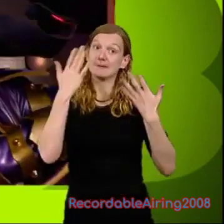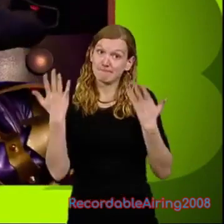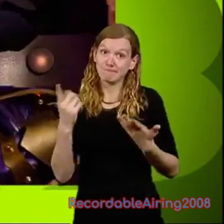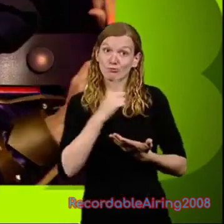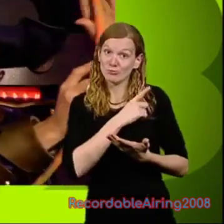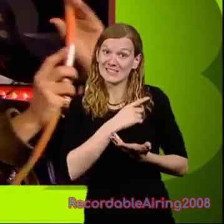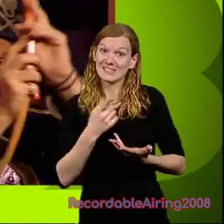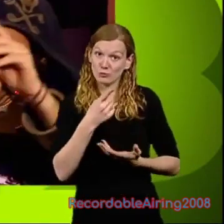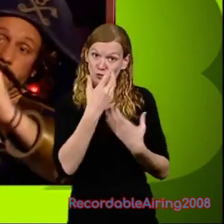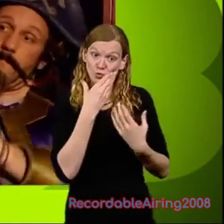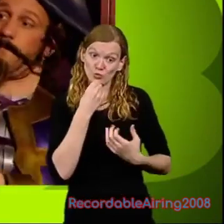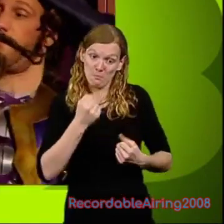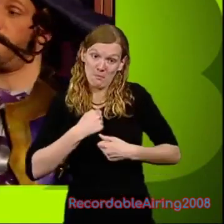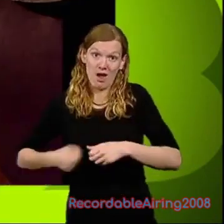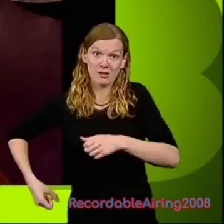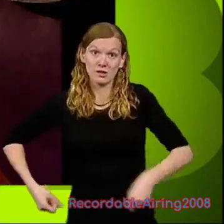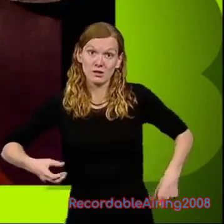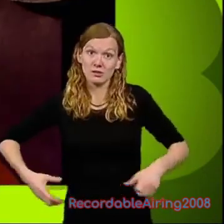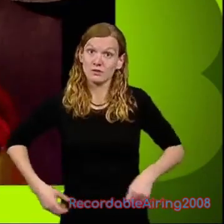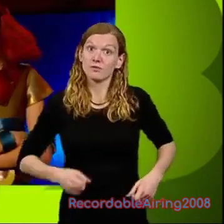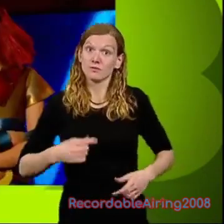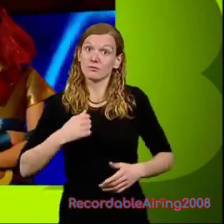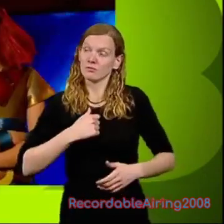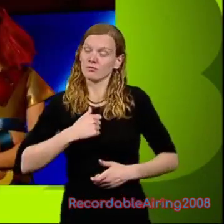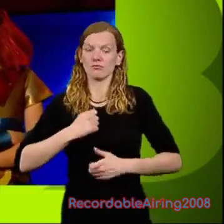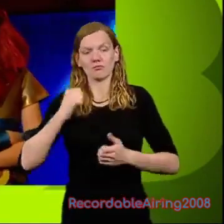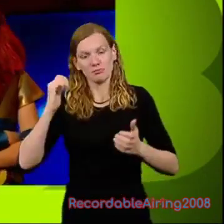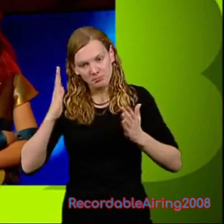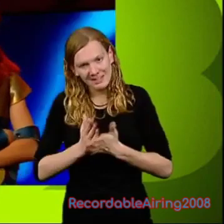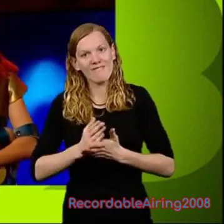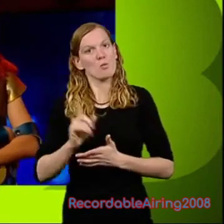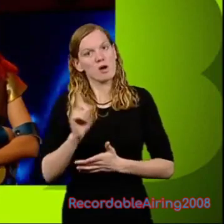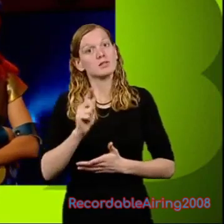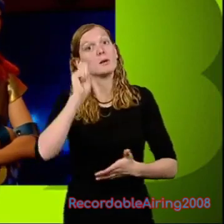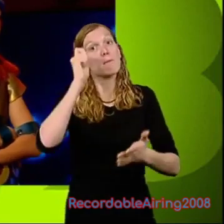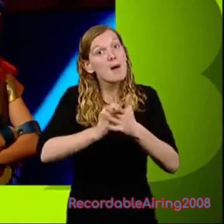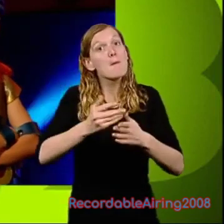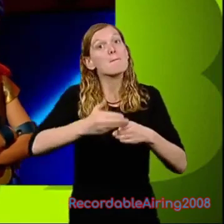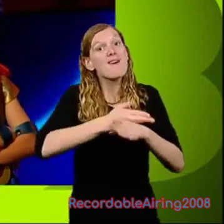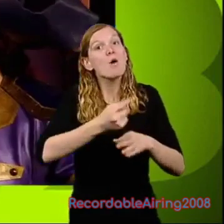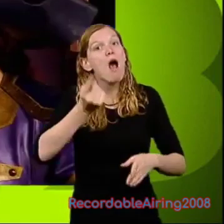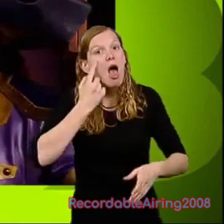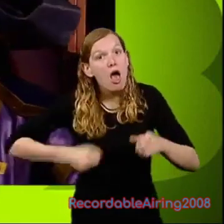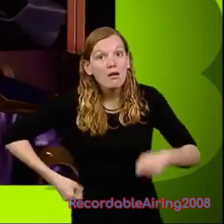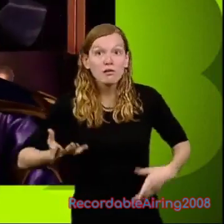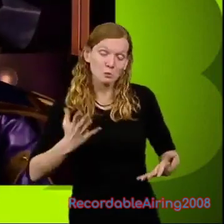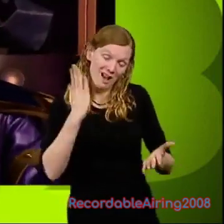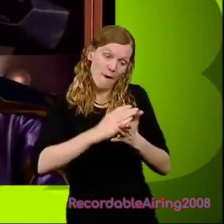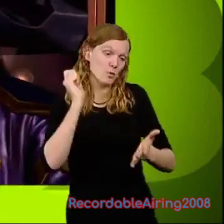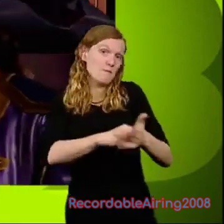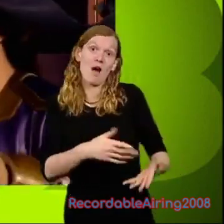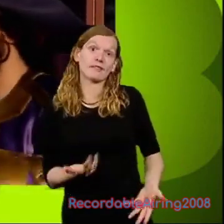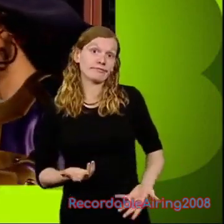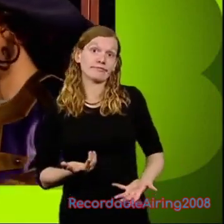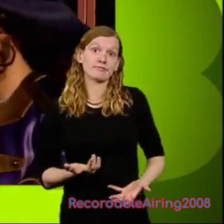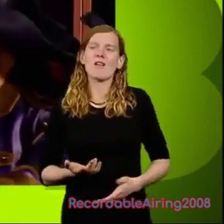still using our hoop. And as our motto is, buy before you try, you're going to have to buy it. That's not fair.